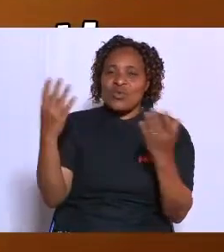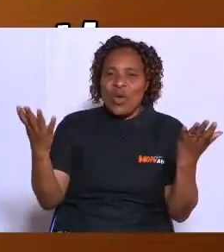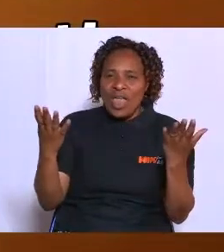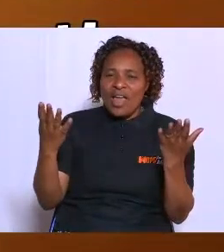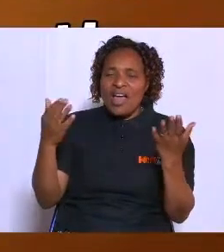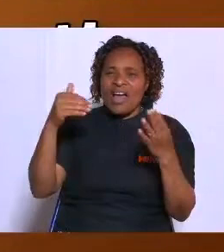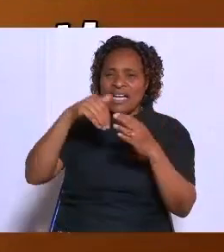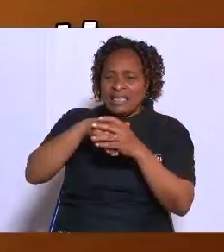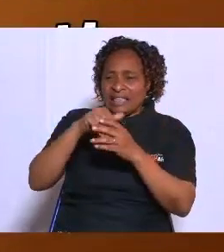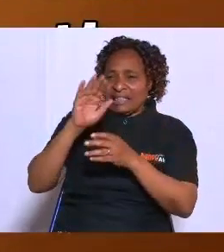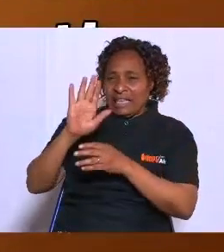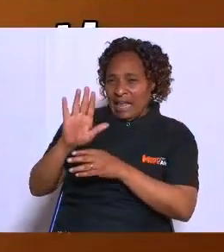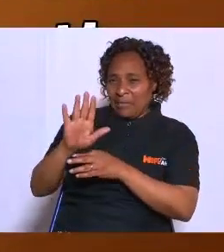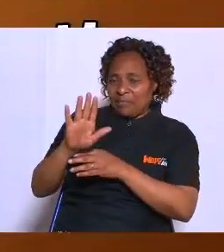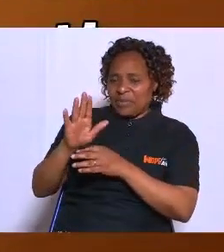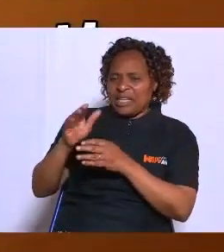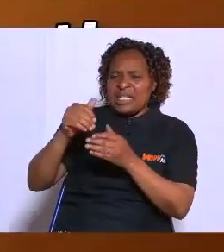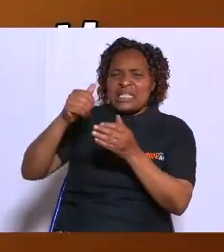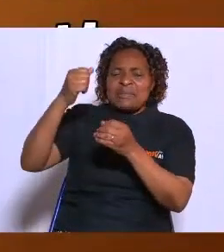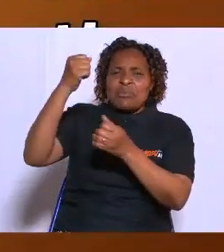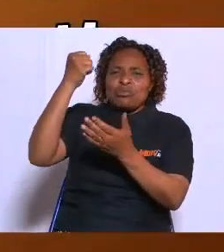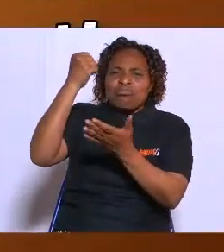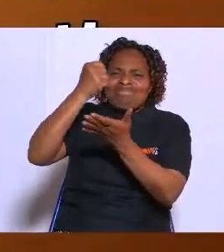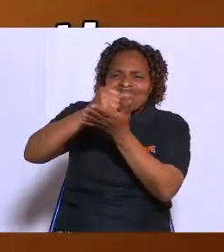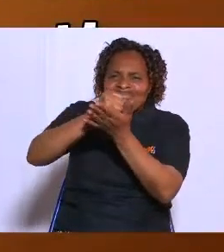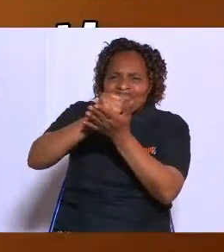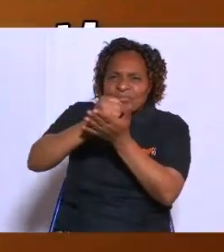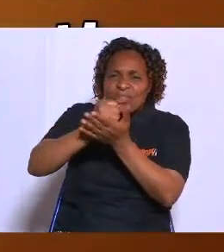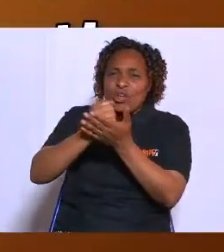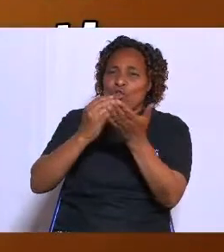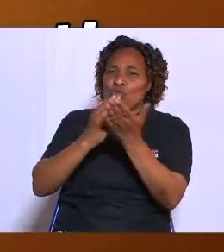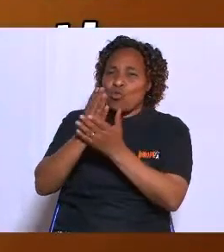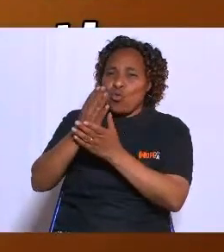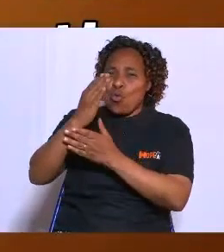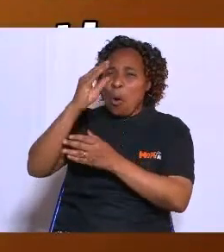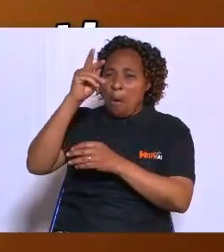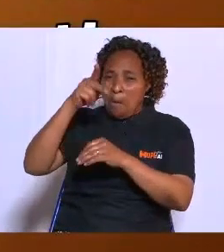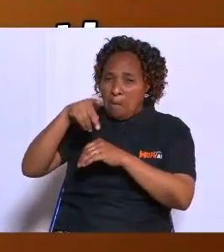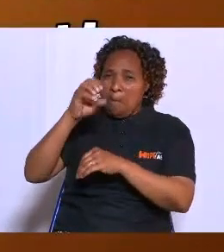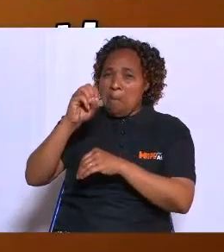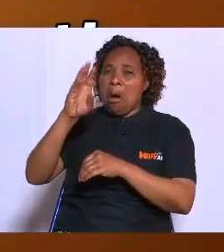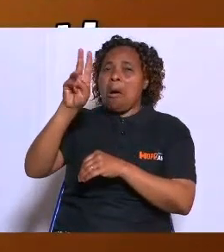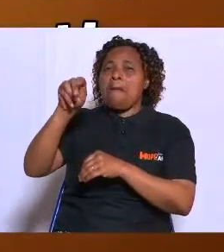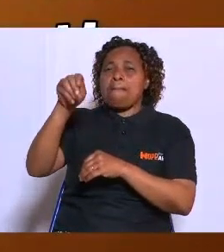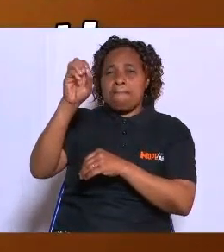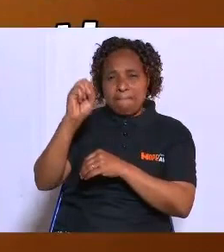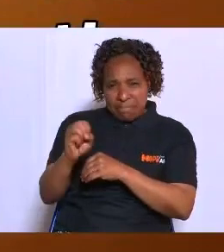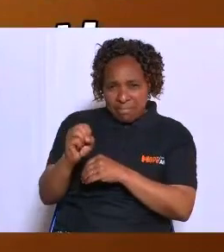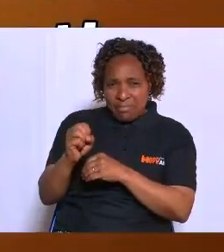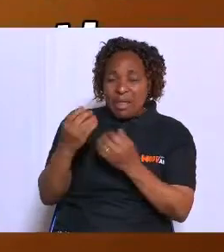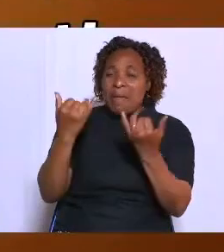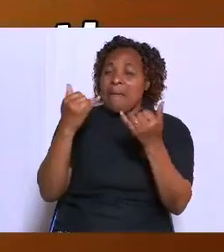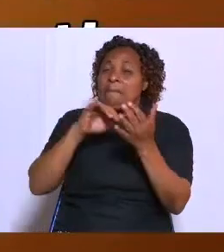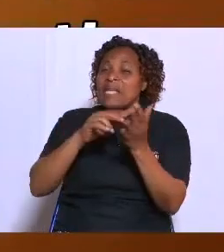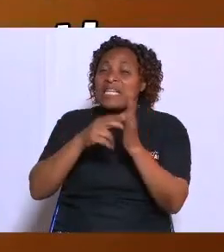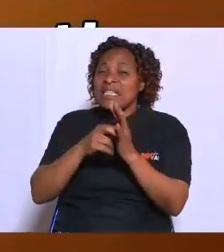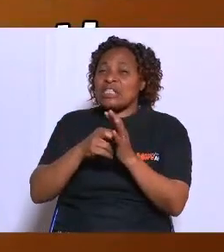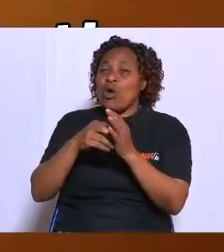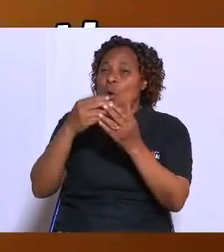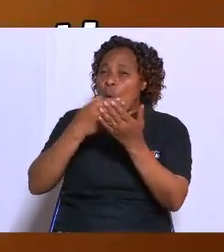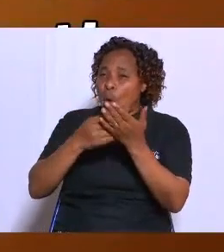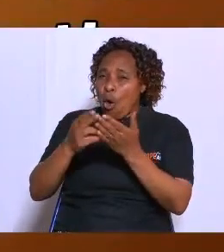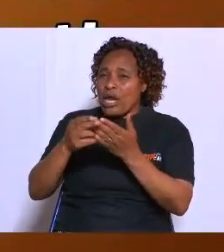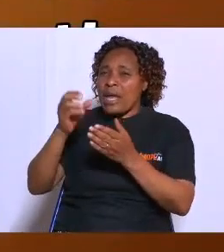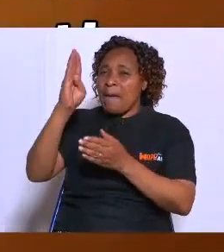Vatican and it's in the ceiling of Pope Julius 1 his little Basilica in Saint Peter's Basilica and